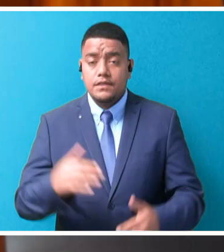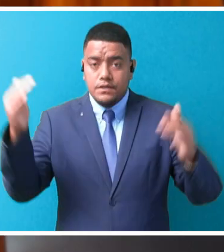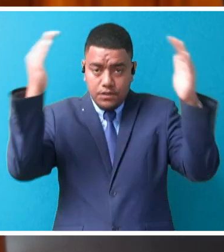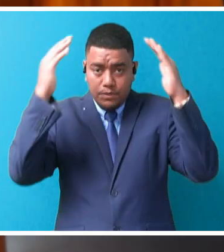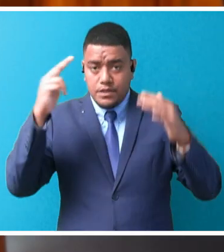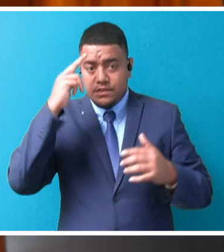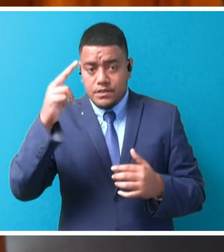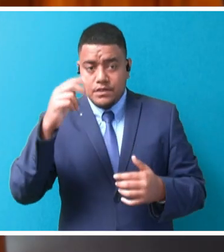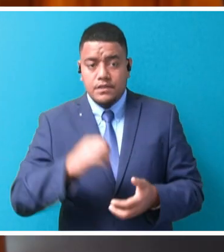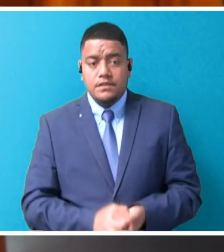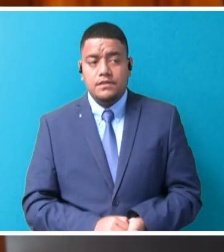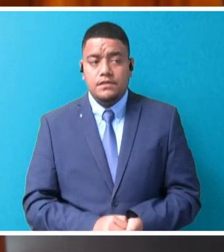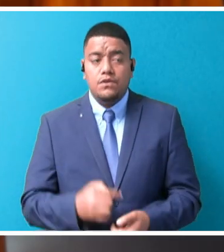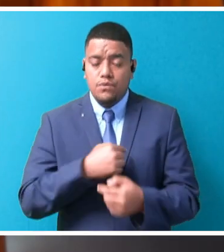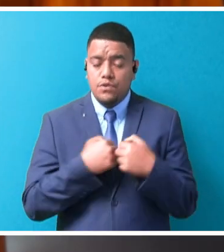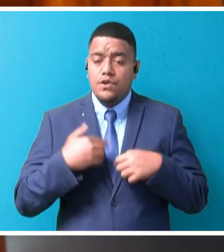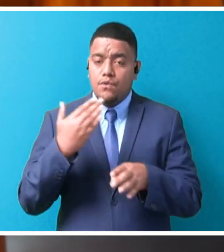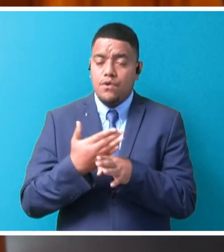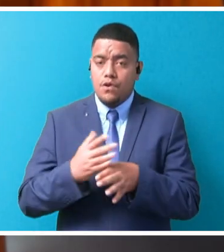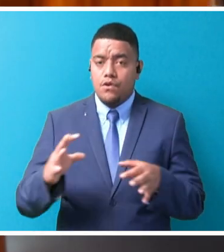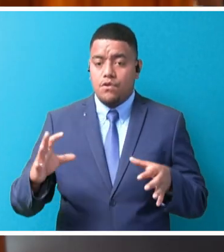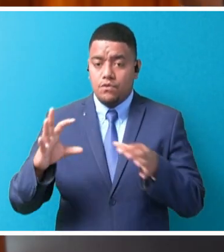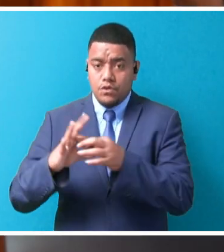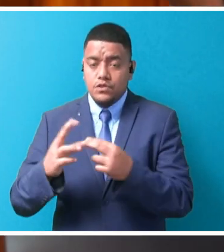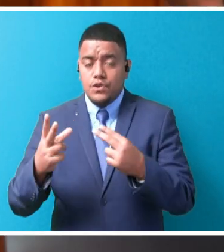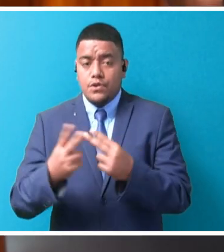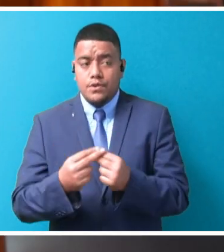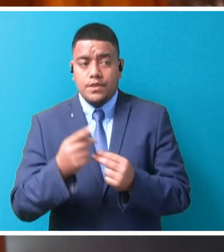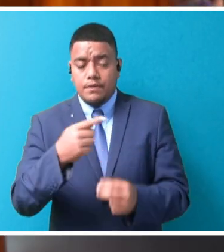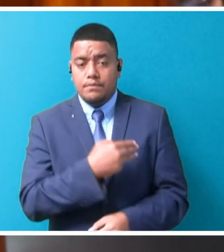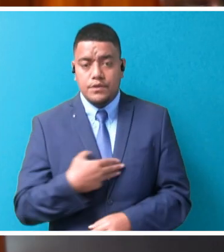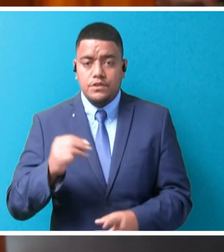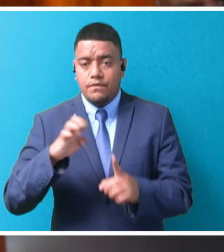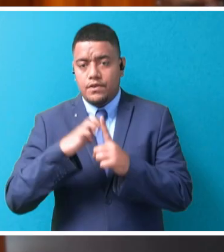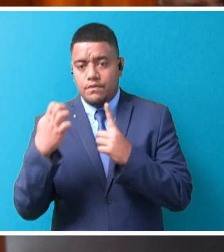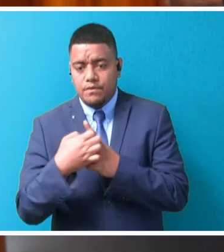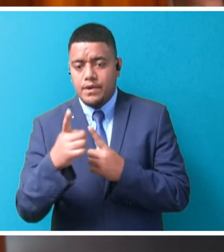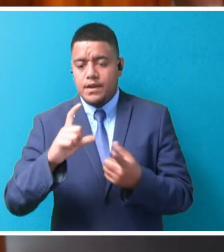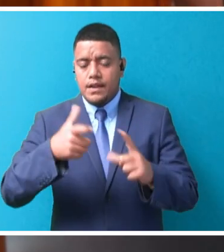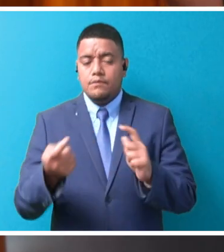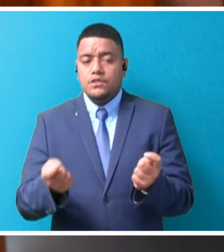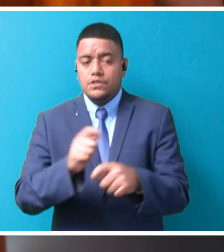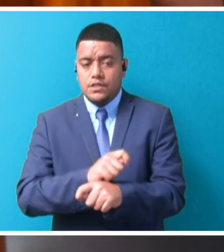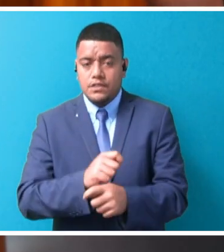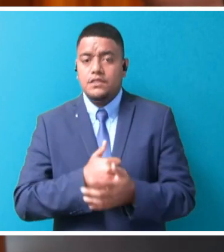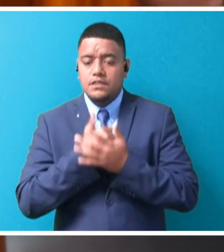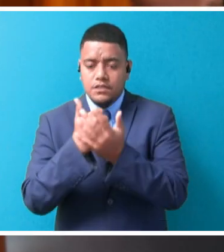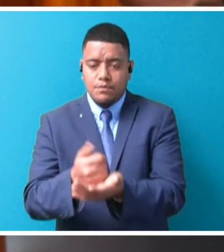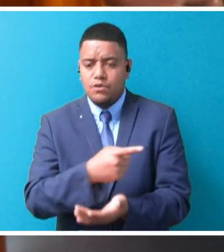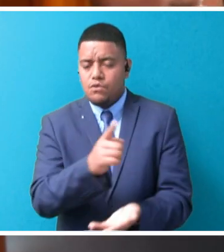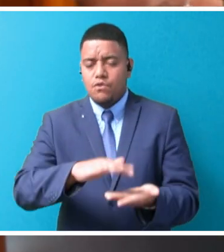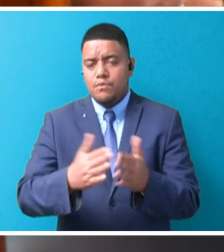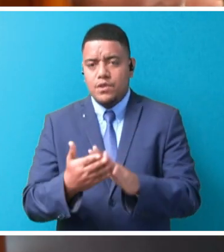sir, we work closely with the Ministry of Environment and Climate Change to support vulnerable